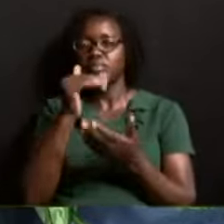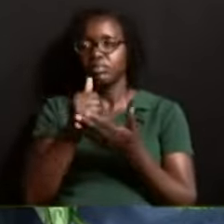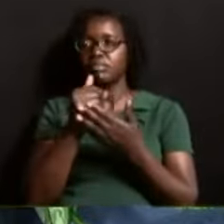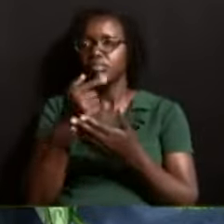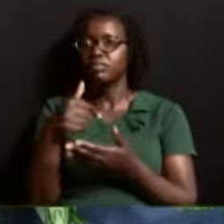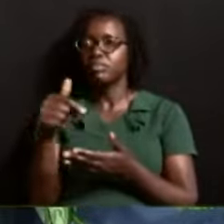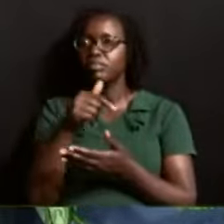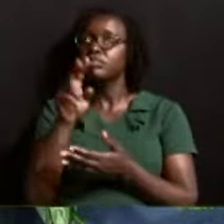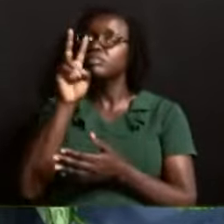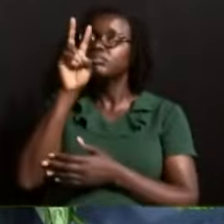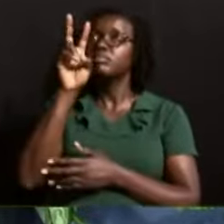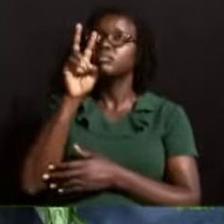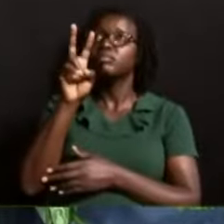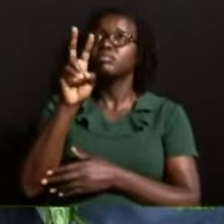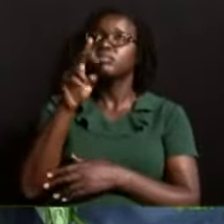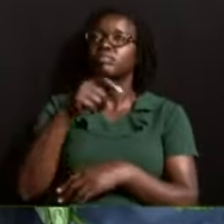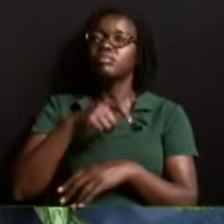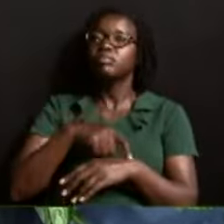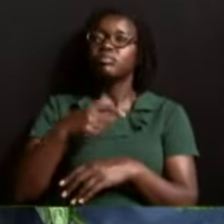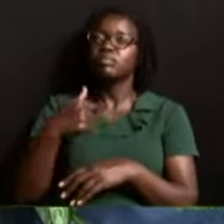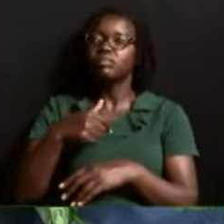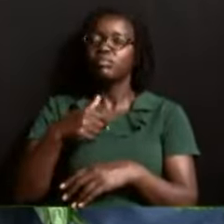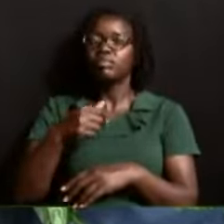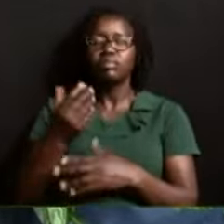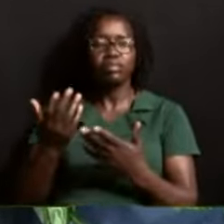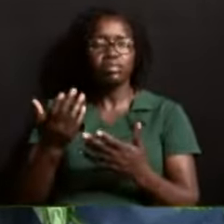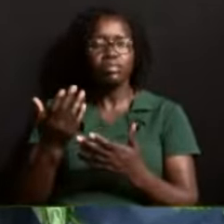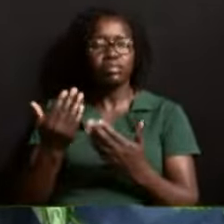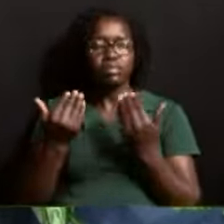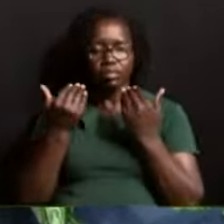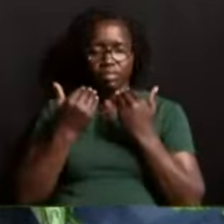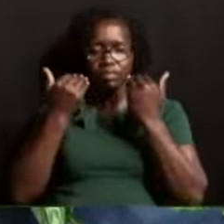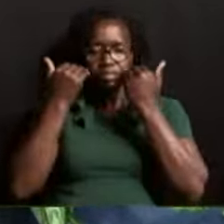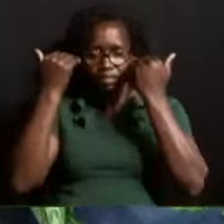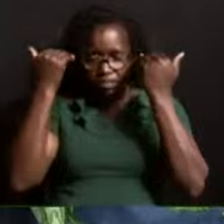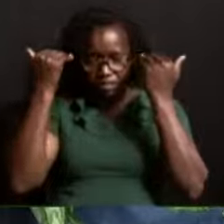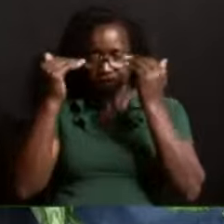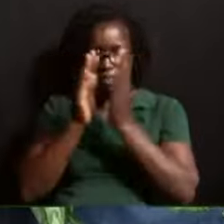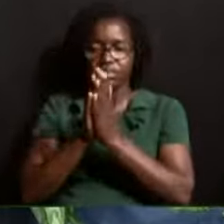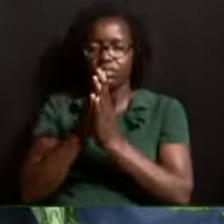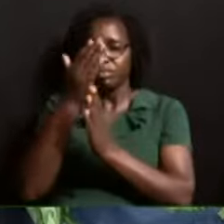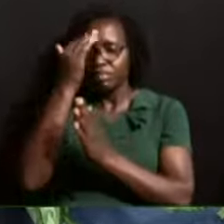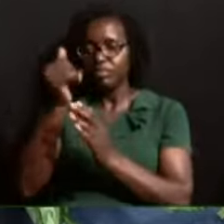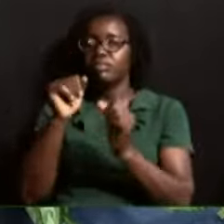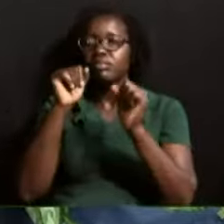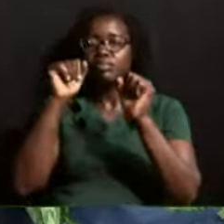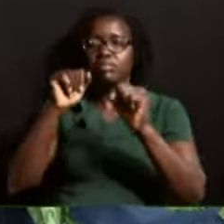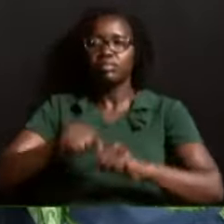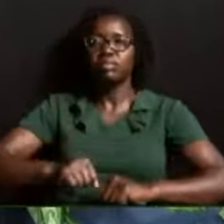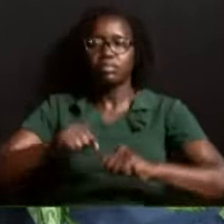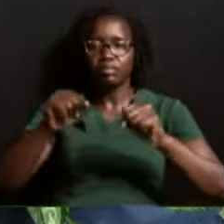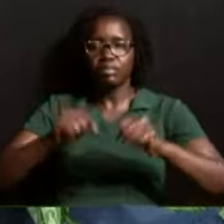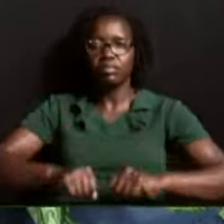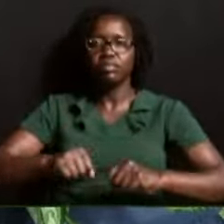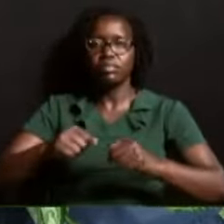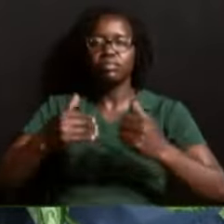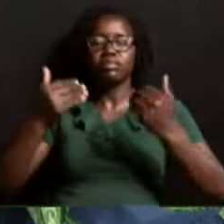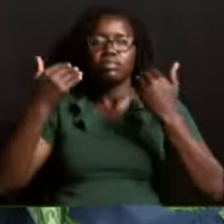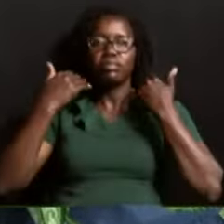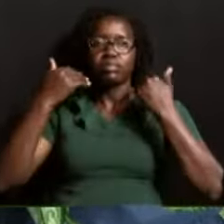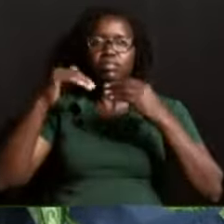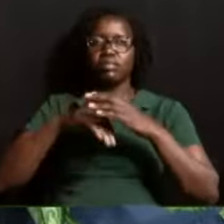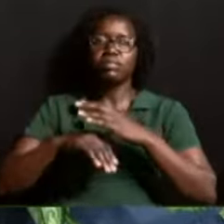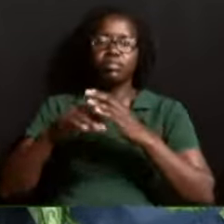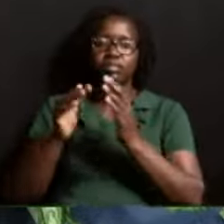to look to him when we are under stress, because it is possible to sleep in